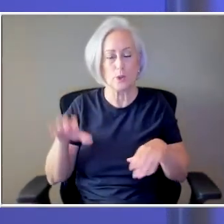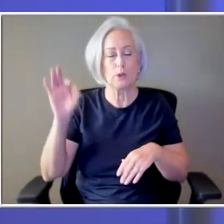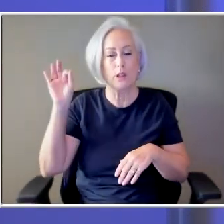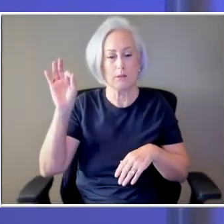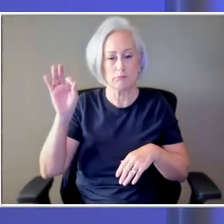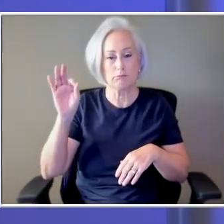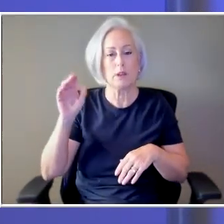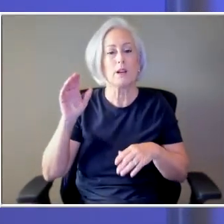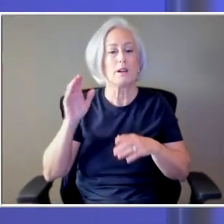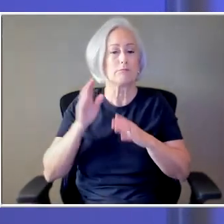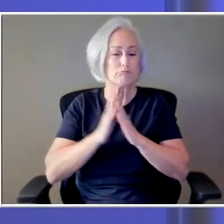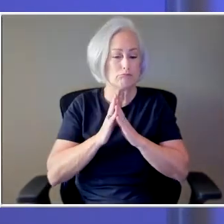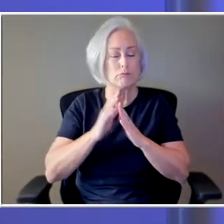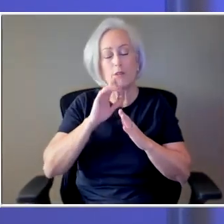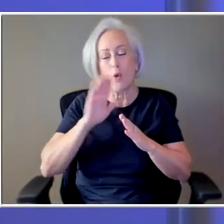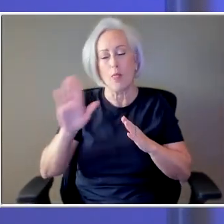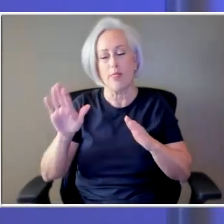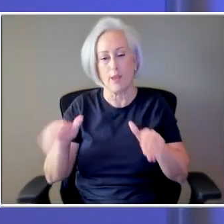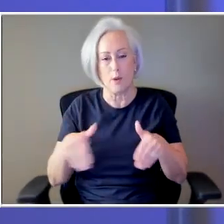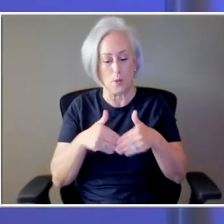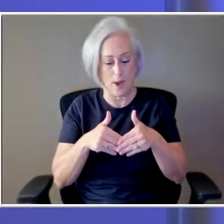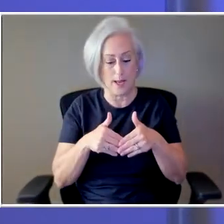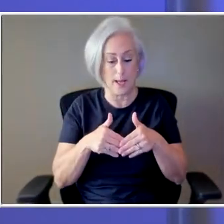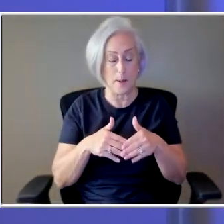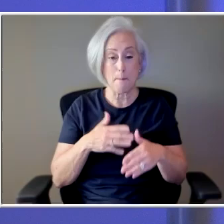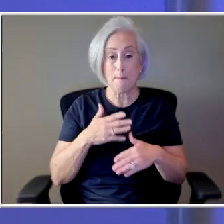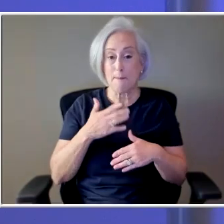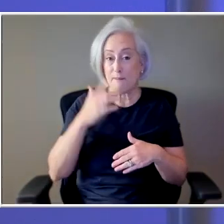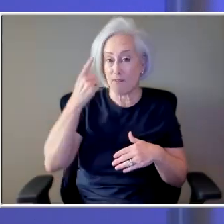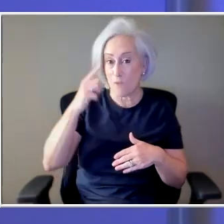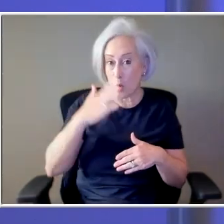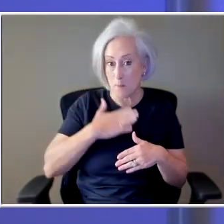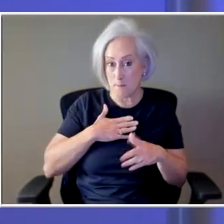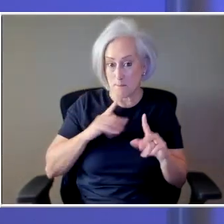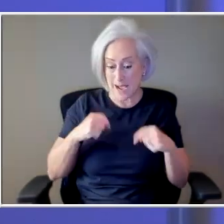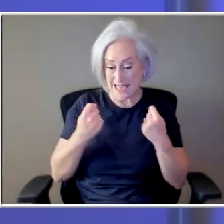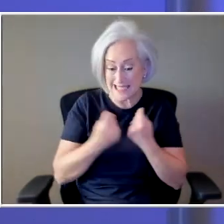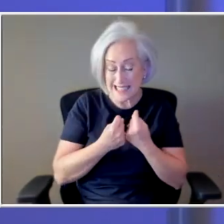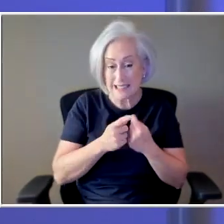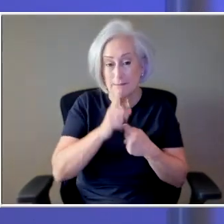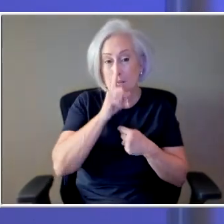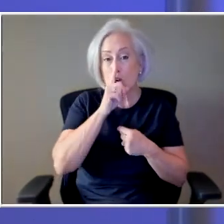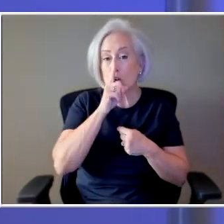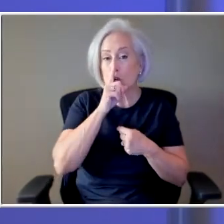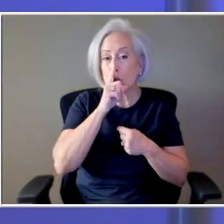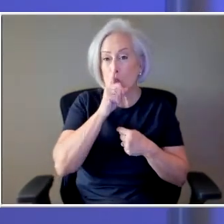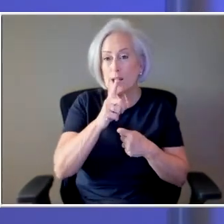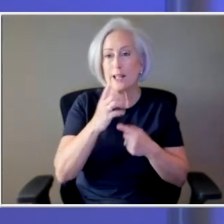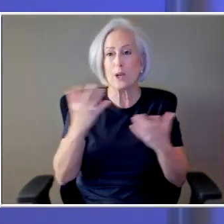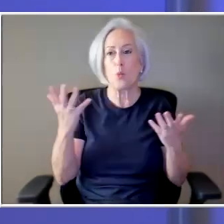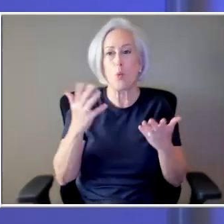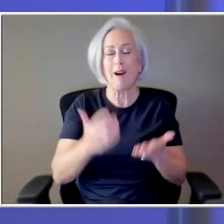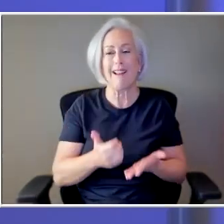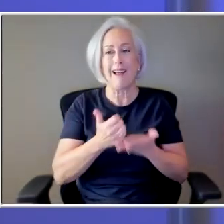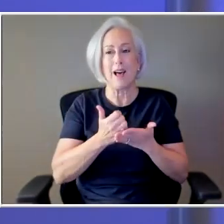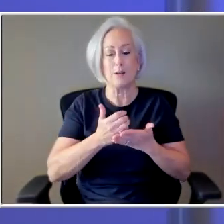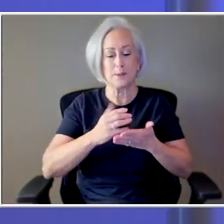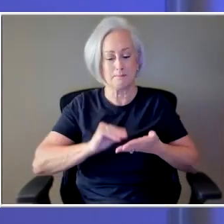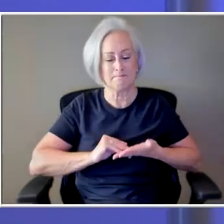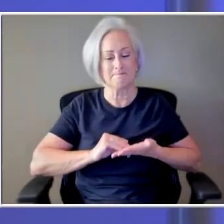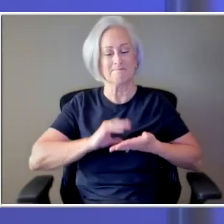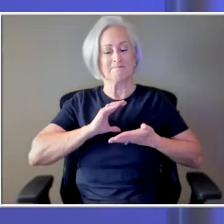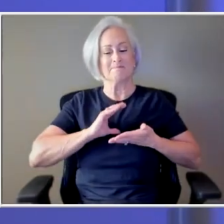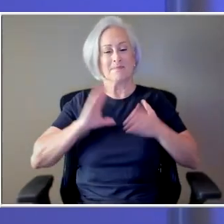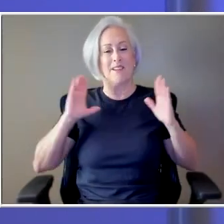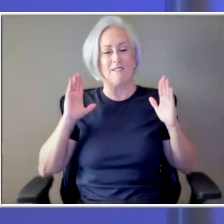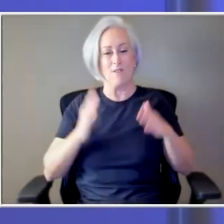And I think that for my team, it's truly, as I said before, what fills their cup. Mm-hmm. They want to be able to focus on these happy moments,